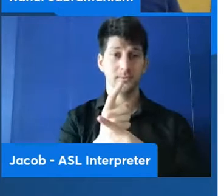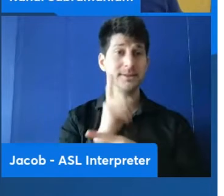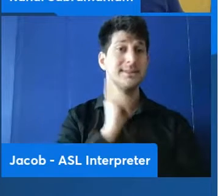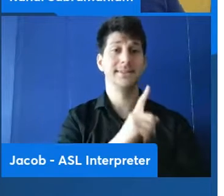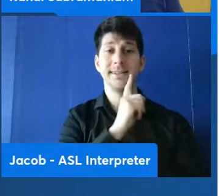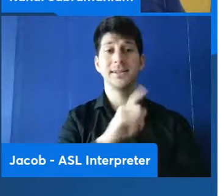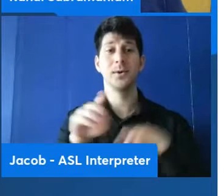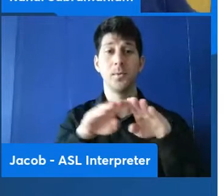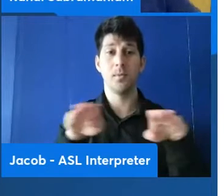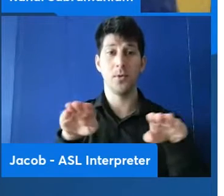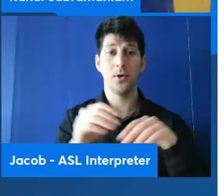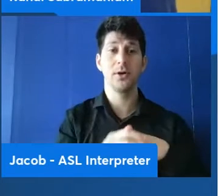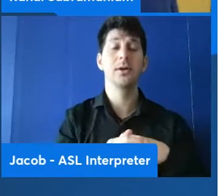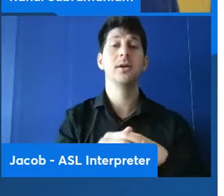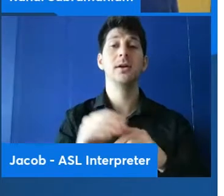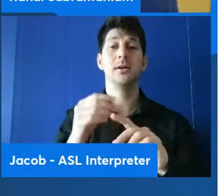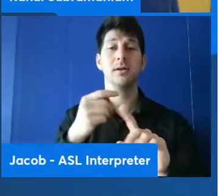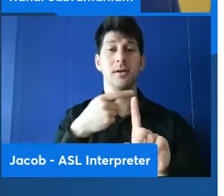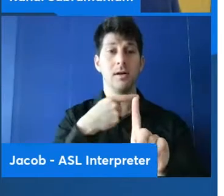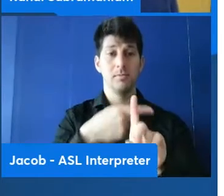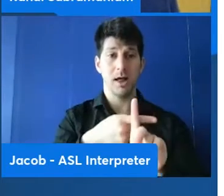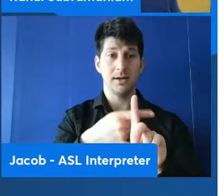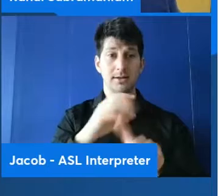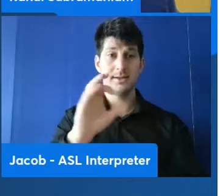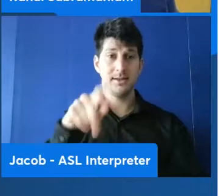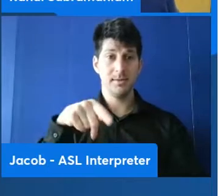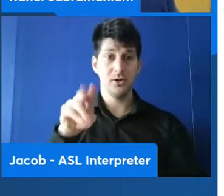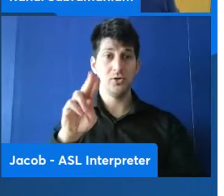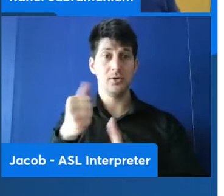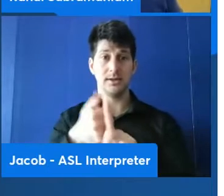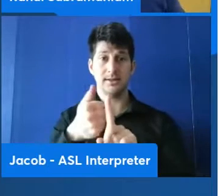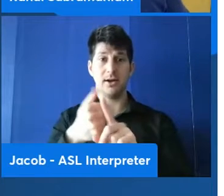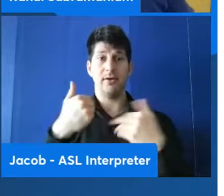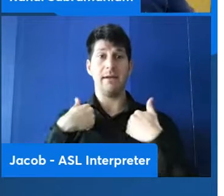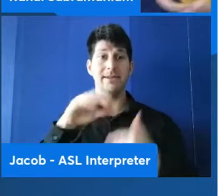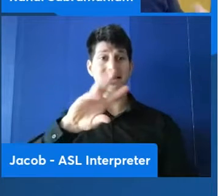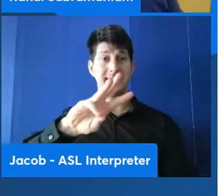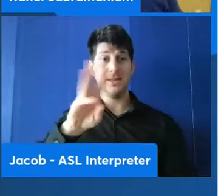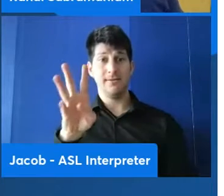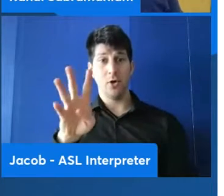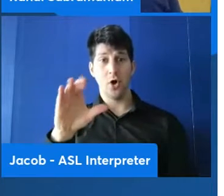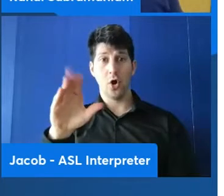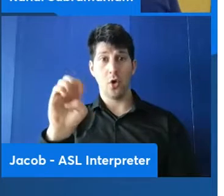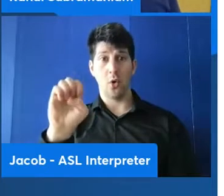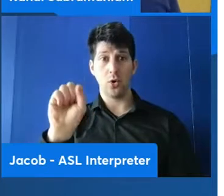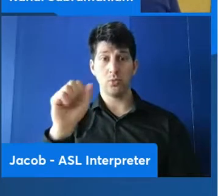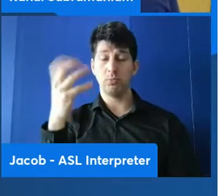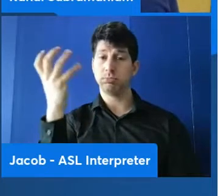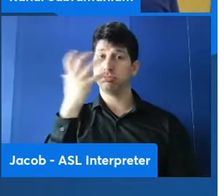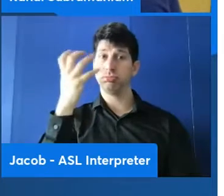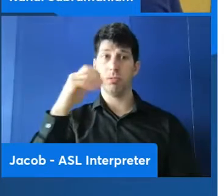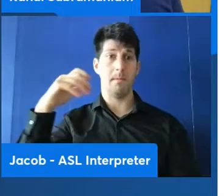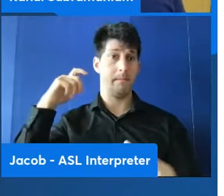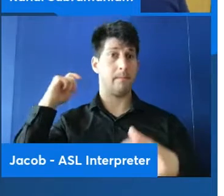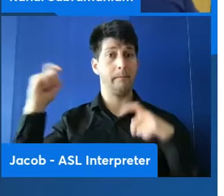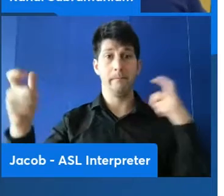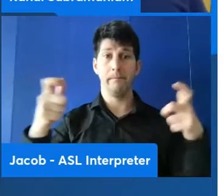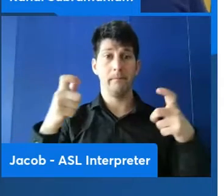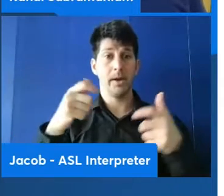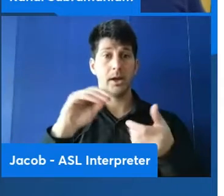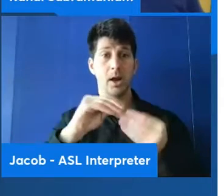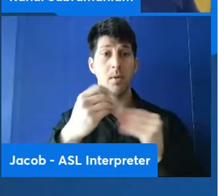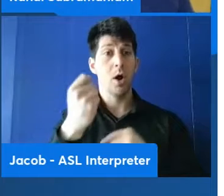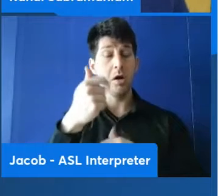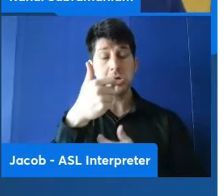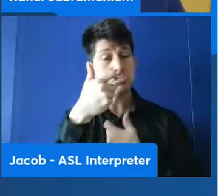board. And the fact that each one of those CPUs has 64 cores, that's a pretty large number. But interestingly,